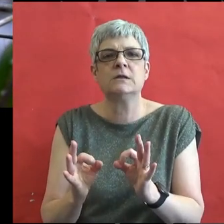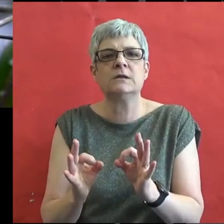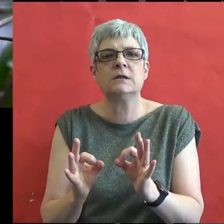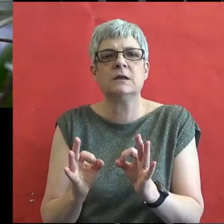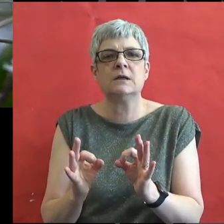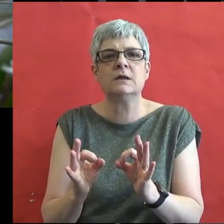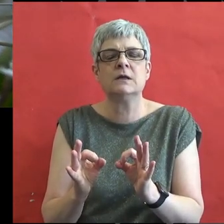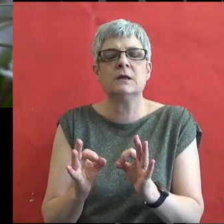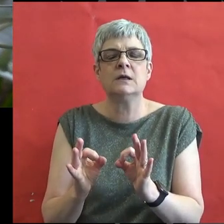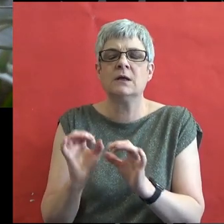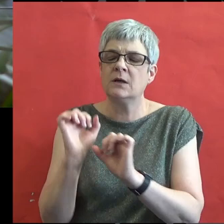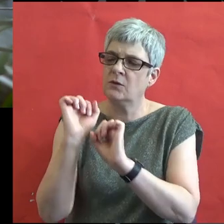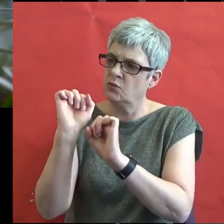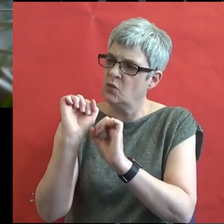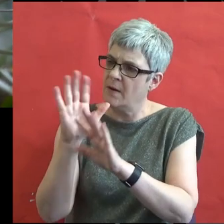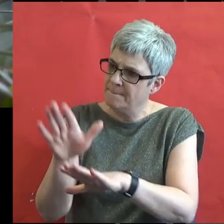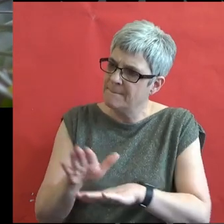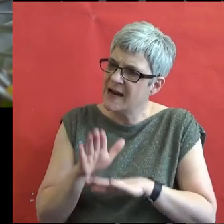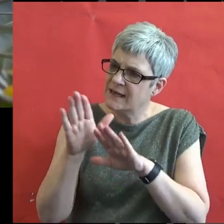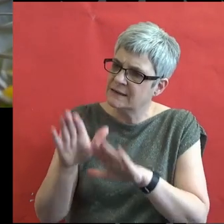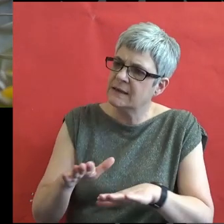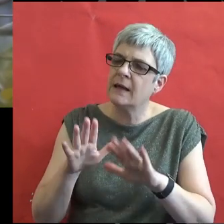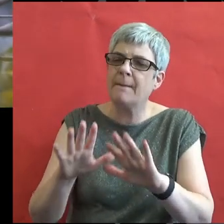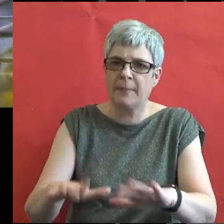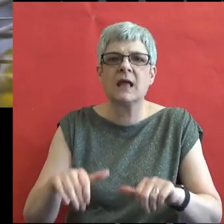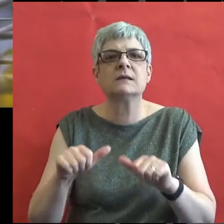the blessedness of your mercy.